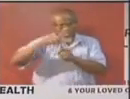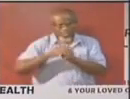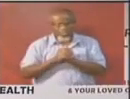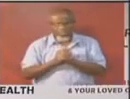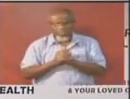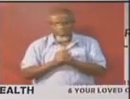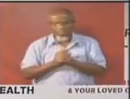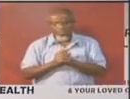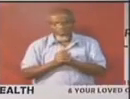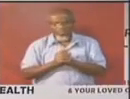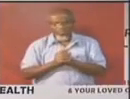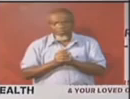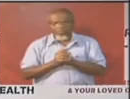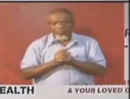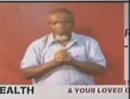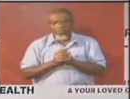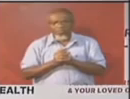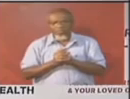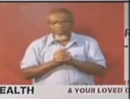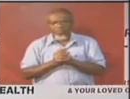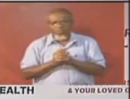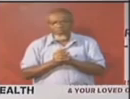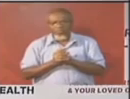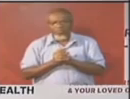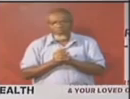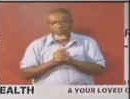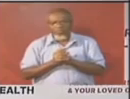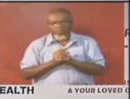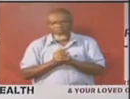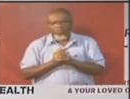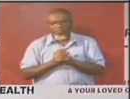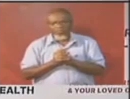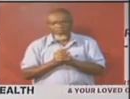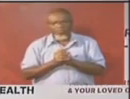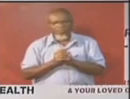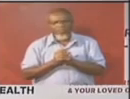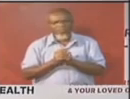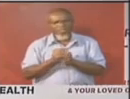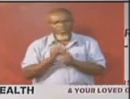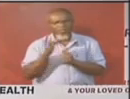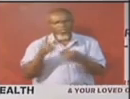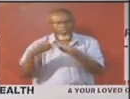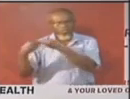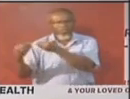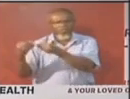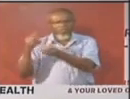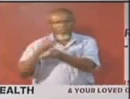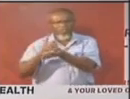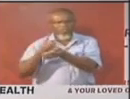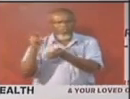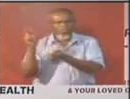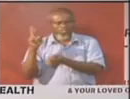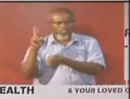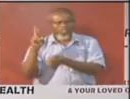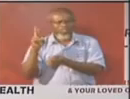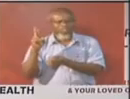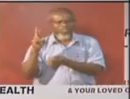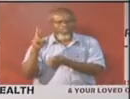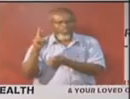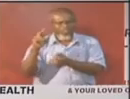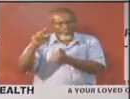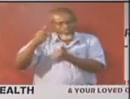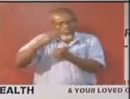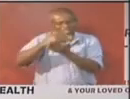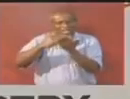Dr. Hines, if you could shoot with the question. Actually, that question I'd prefer to refer to Dr. Richards. Thank you. I'll refer to the first half of the